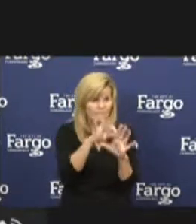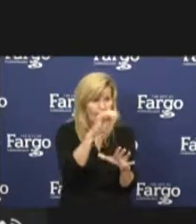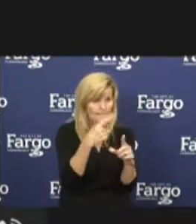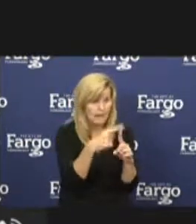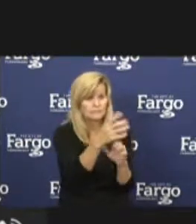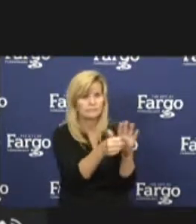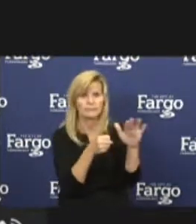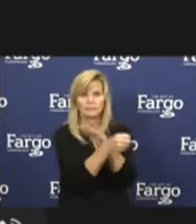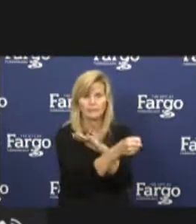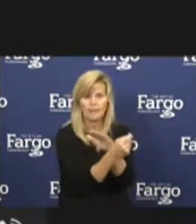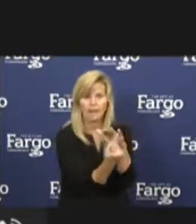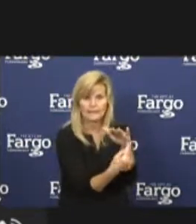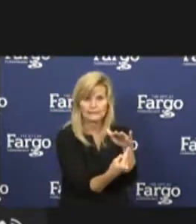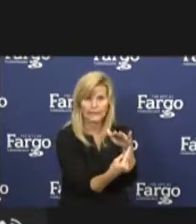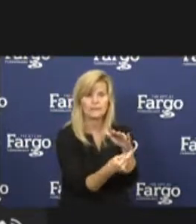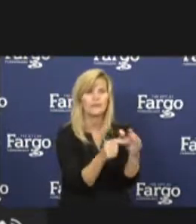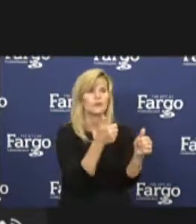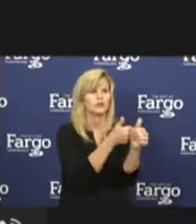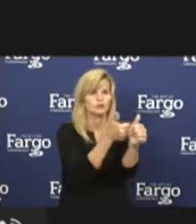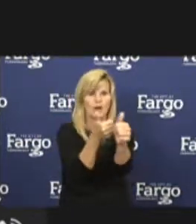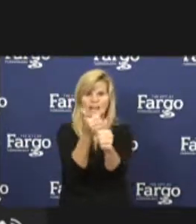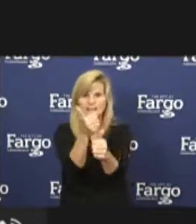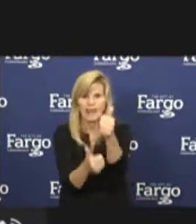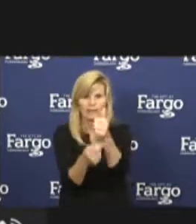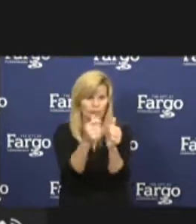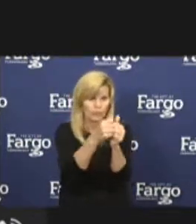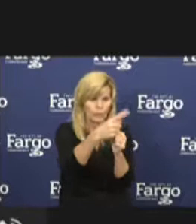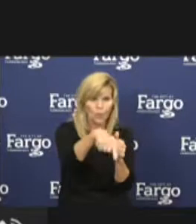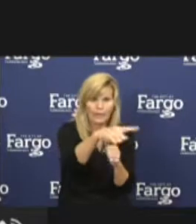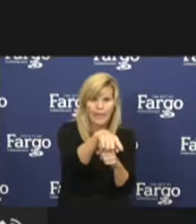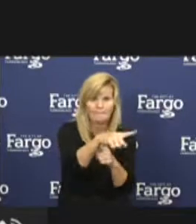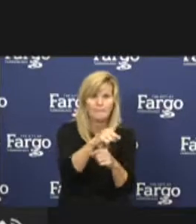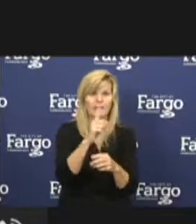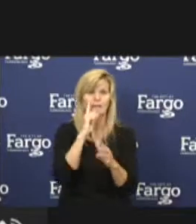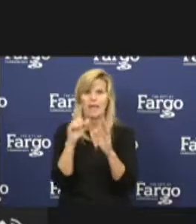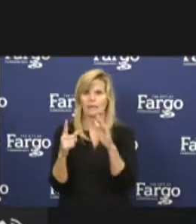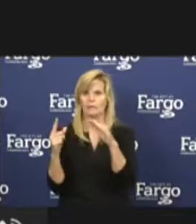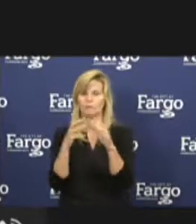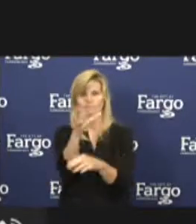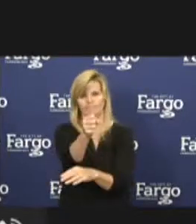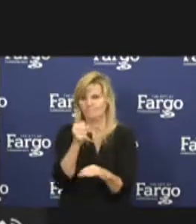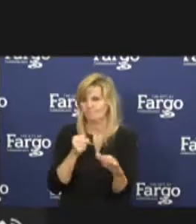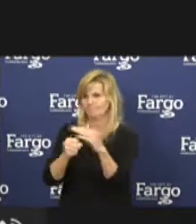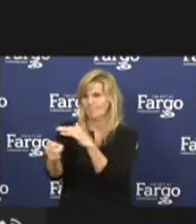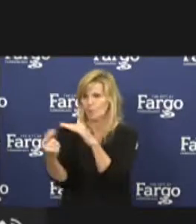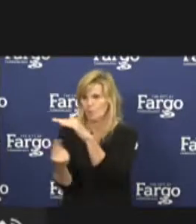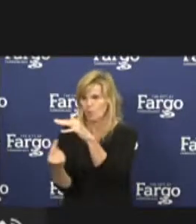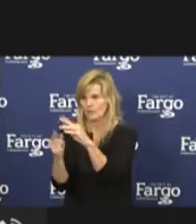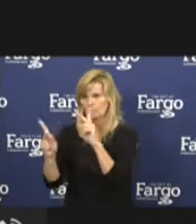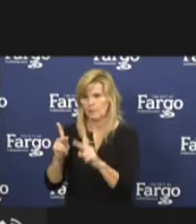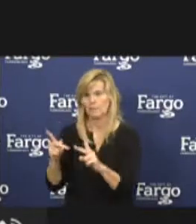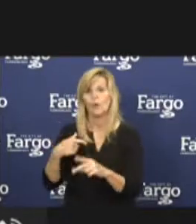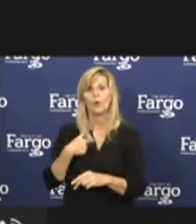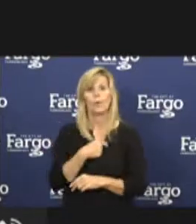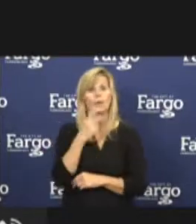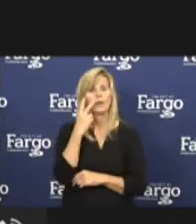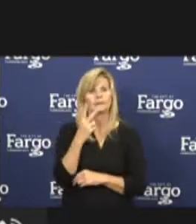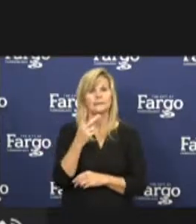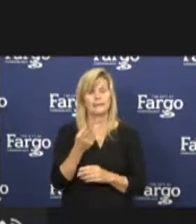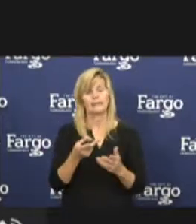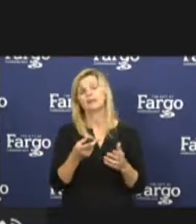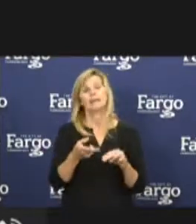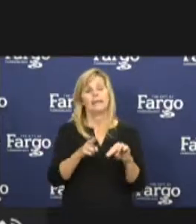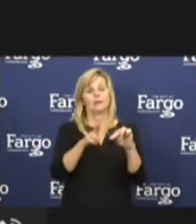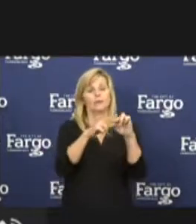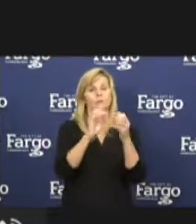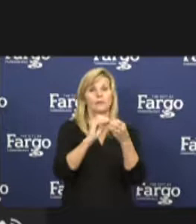can do contact tracing to identify and quarantine close contacts. We are seeing increases in the number of